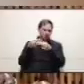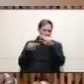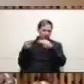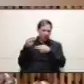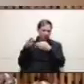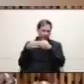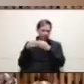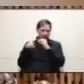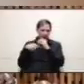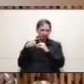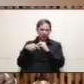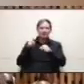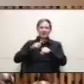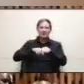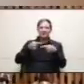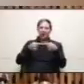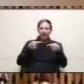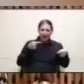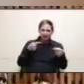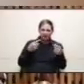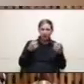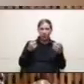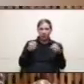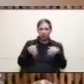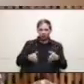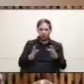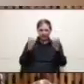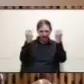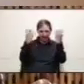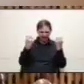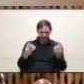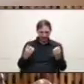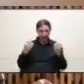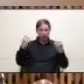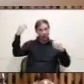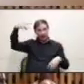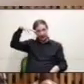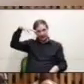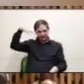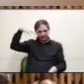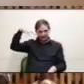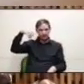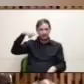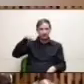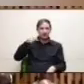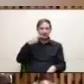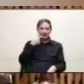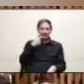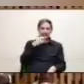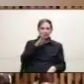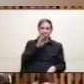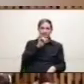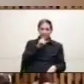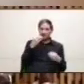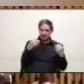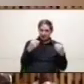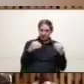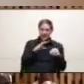in terms of the timeline on street lighting. Like I said, the bids are under SCM